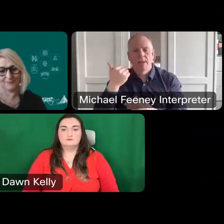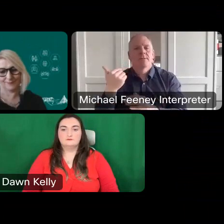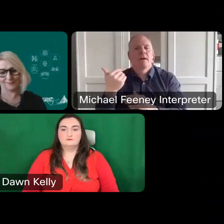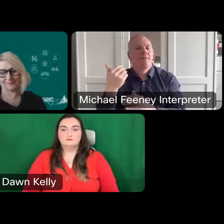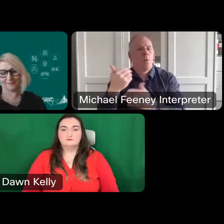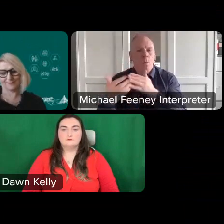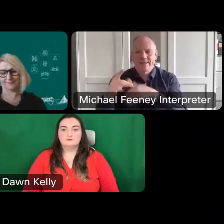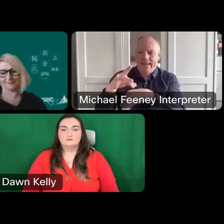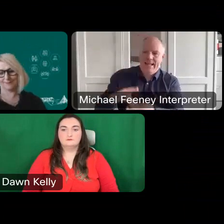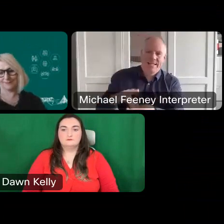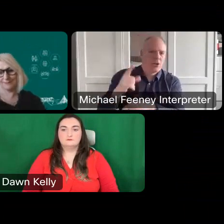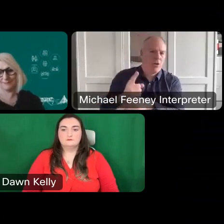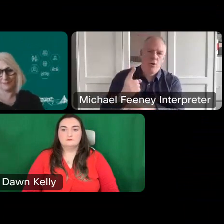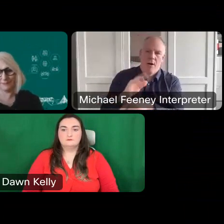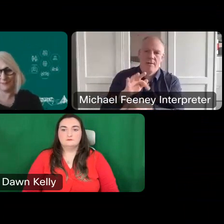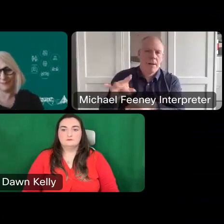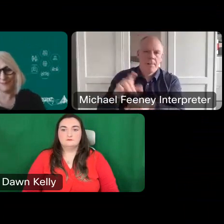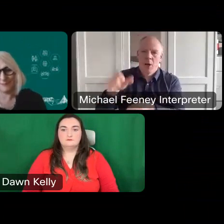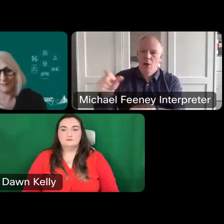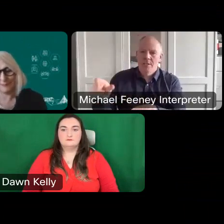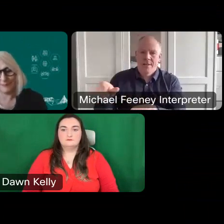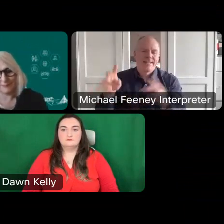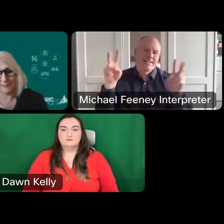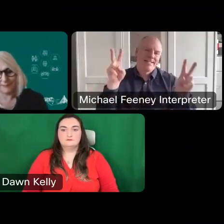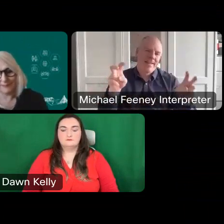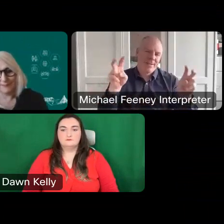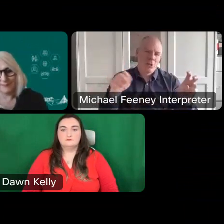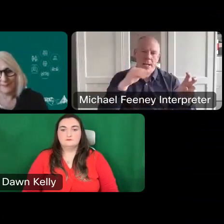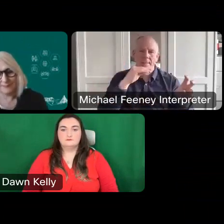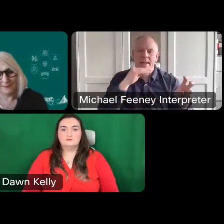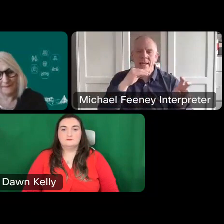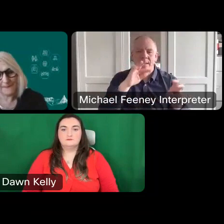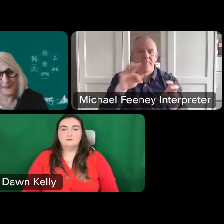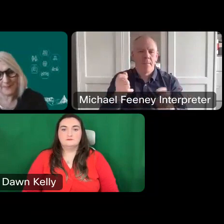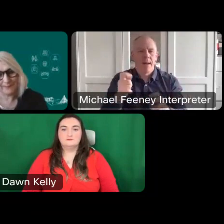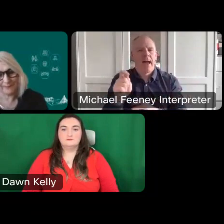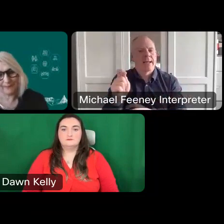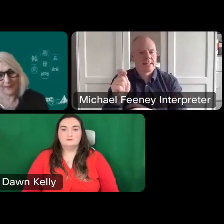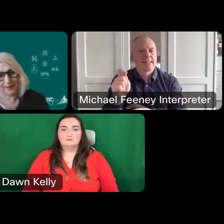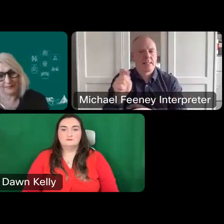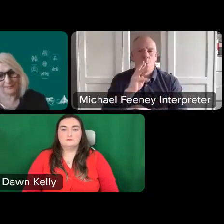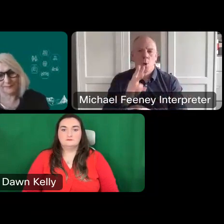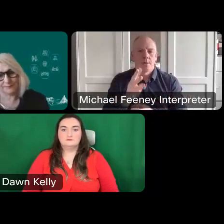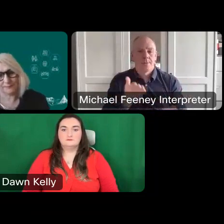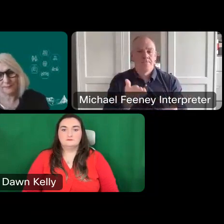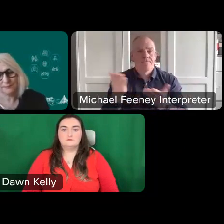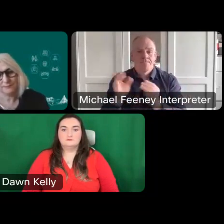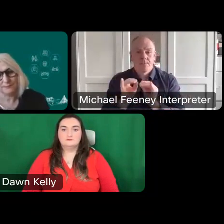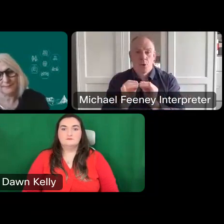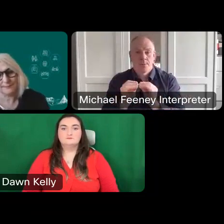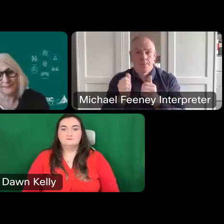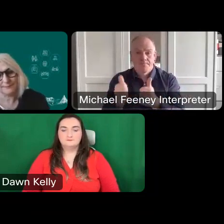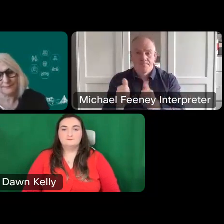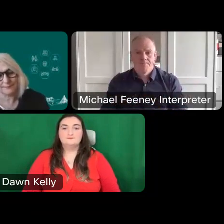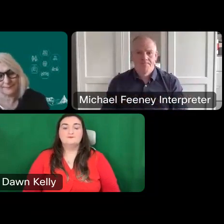the illness or underlying condition of the patient. That's the definition, you know, within the Act. That's the wording there. And we might just start off with